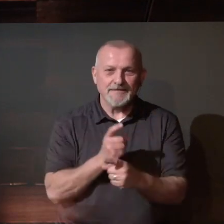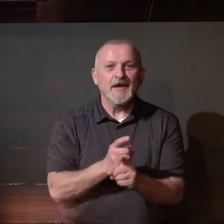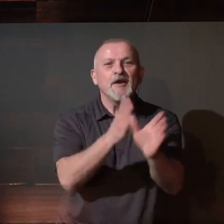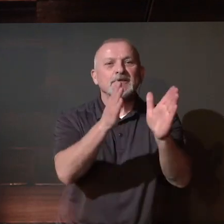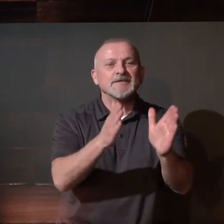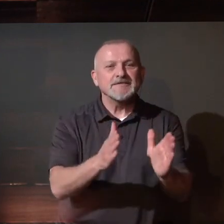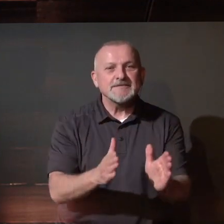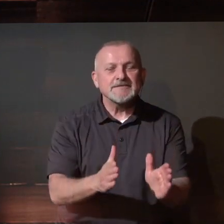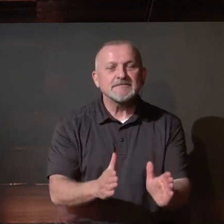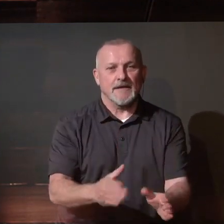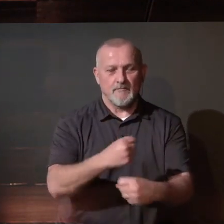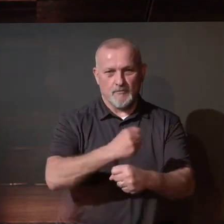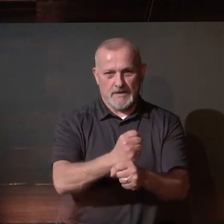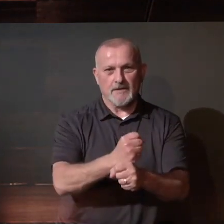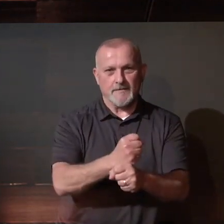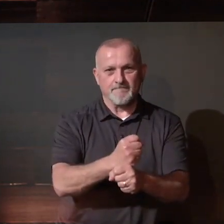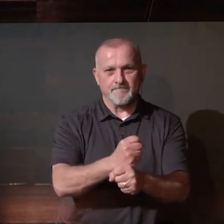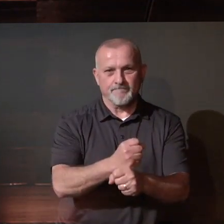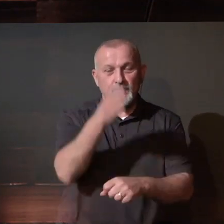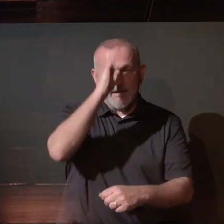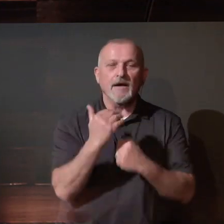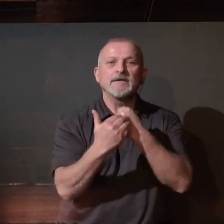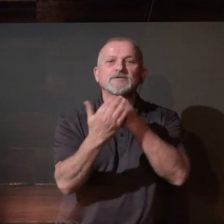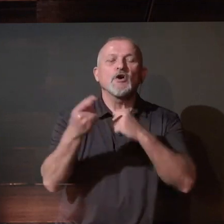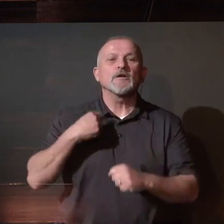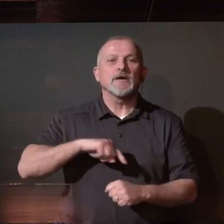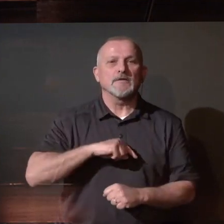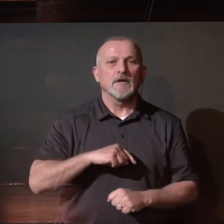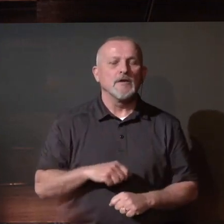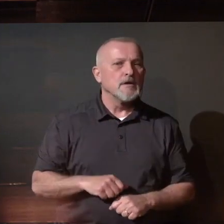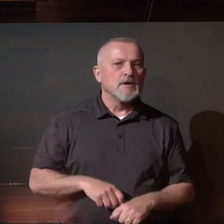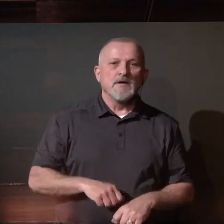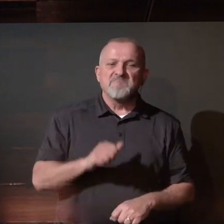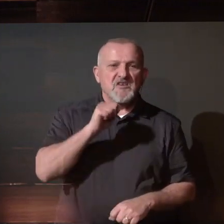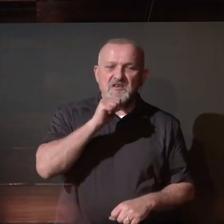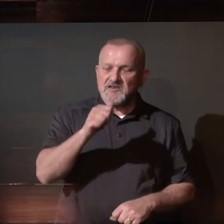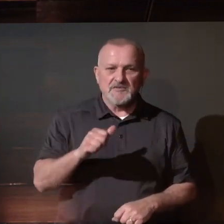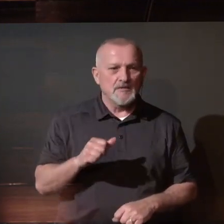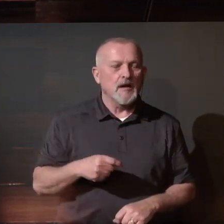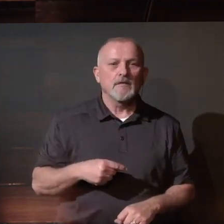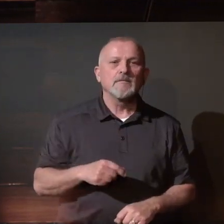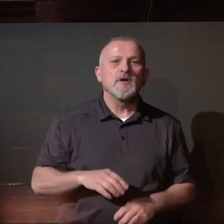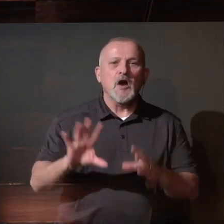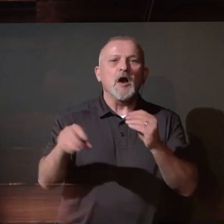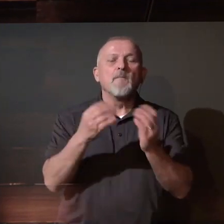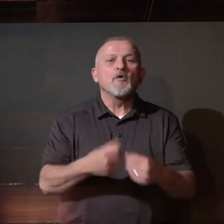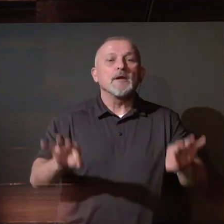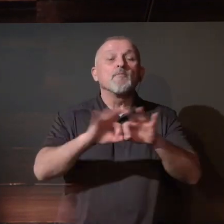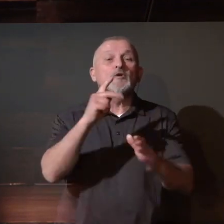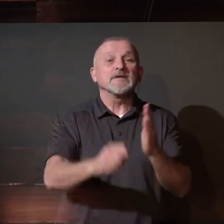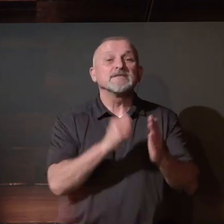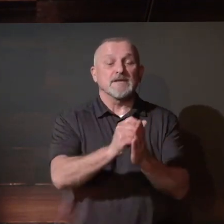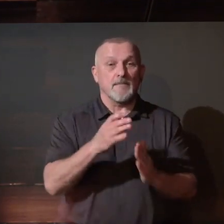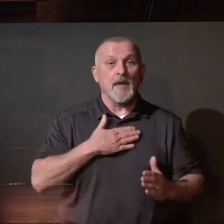guys. That's what God has called us to. And there is no greater time in my life, and probably yours,